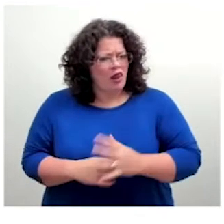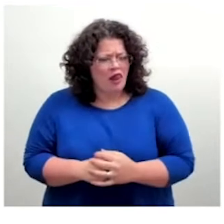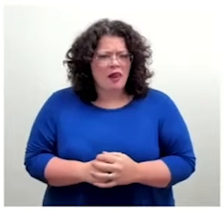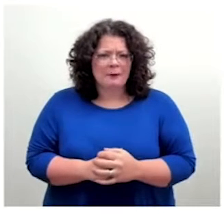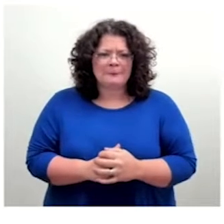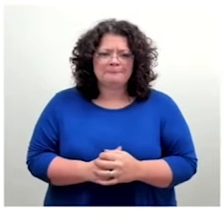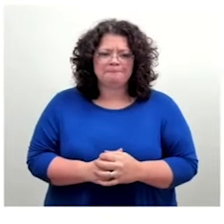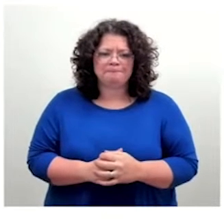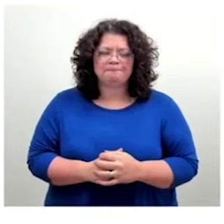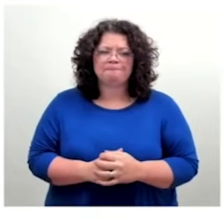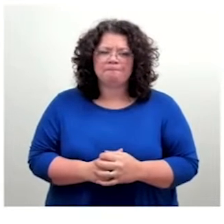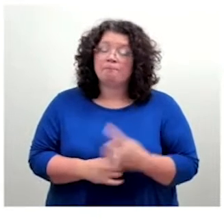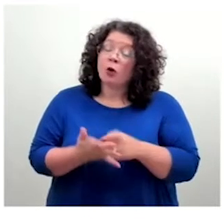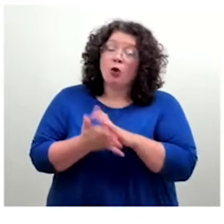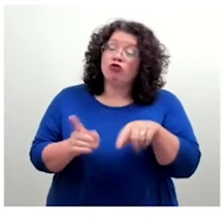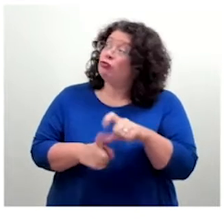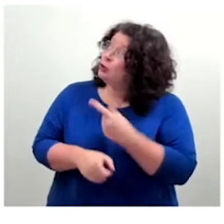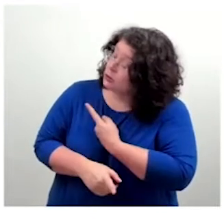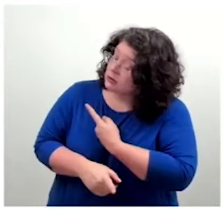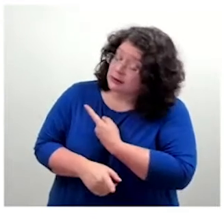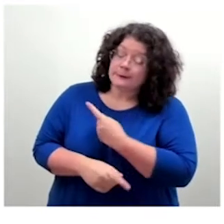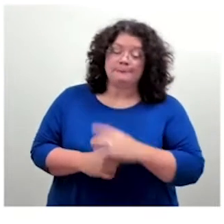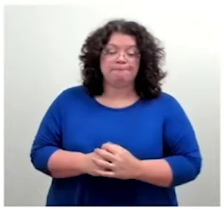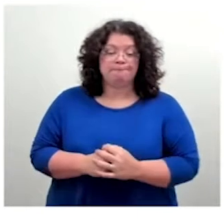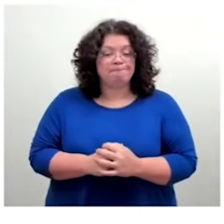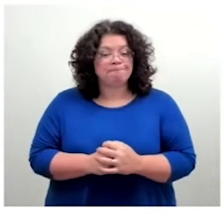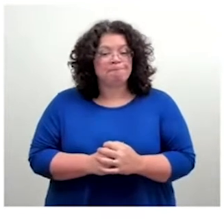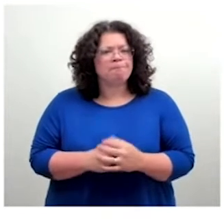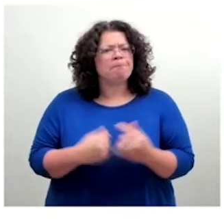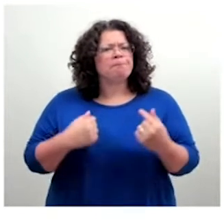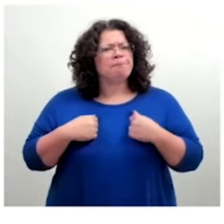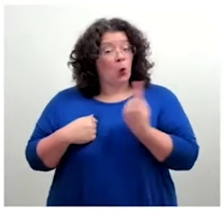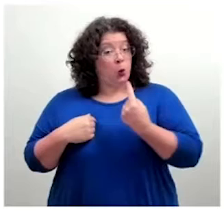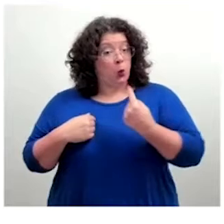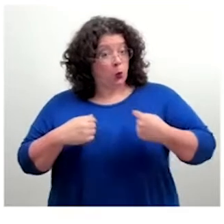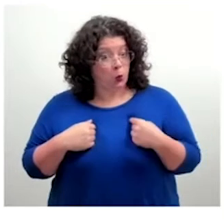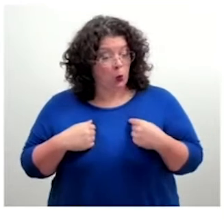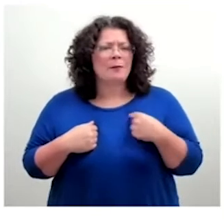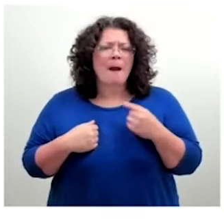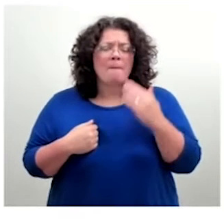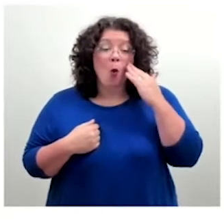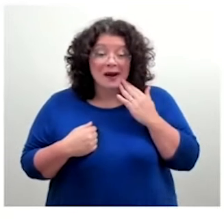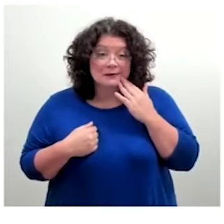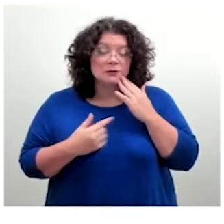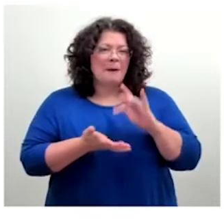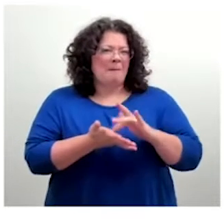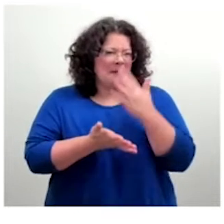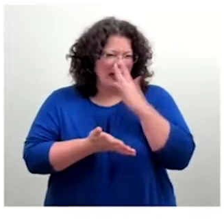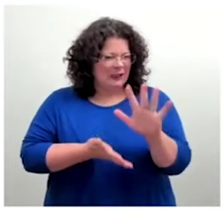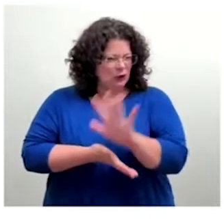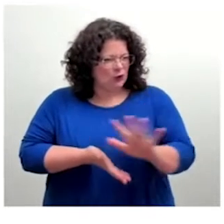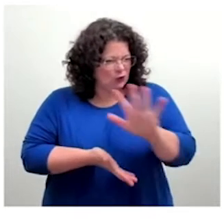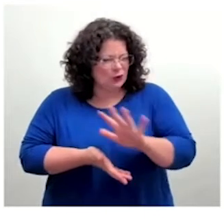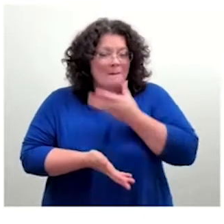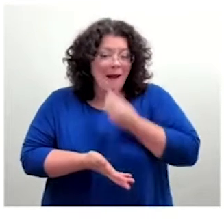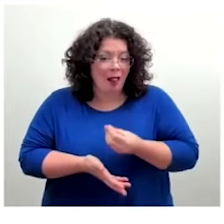black rimmed glasses, short hair, wearing a blue jumper, and I'm in an orange room. The background is quite orange.